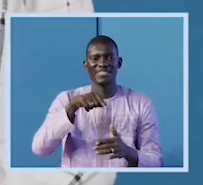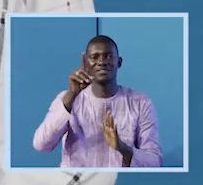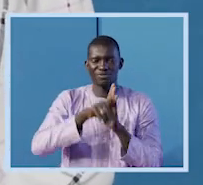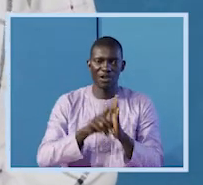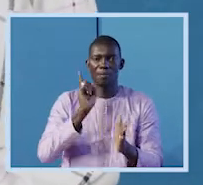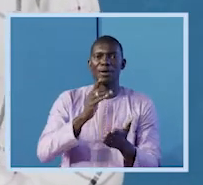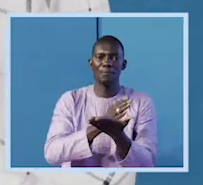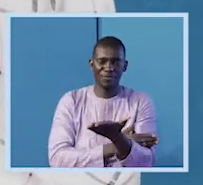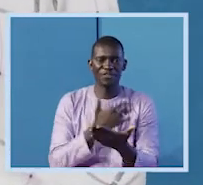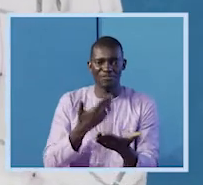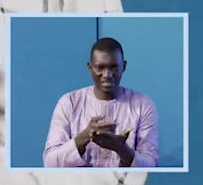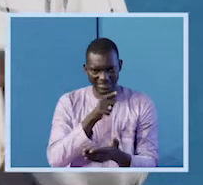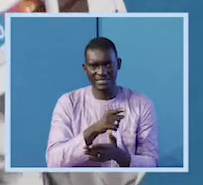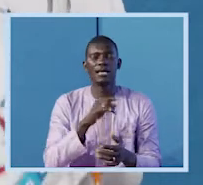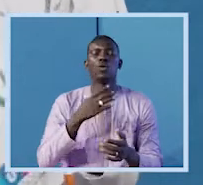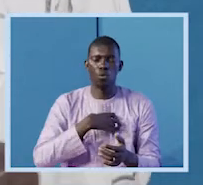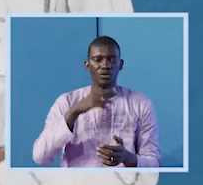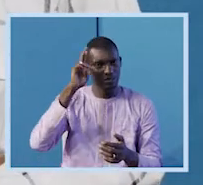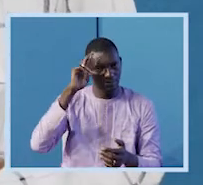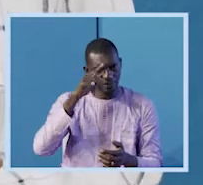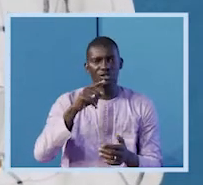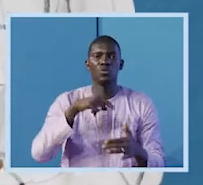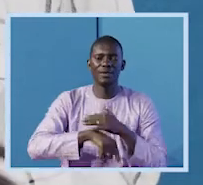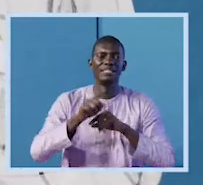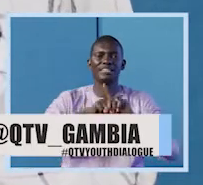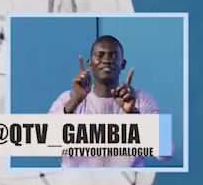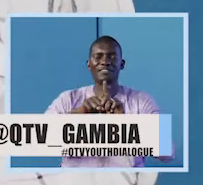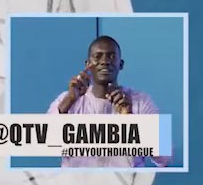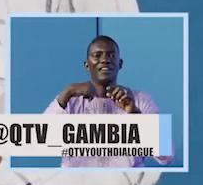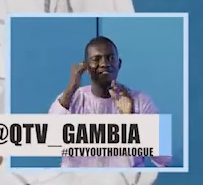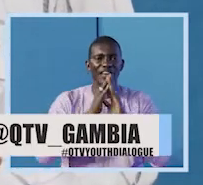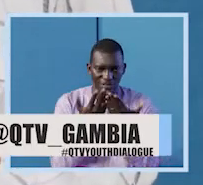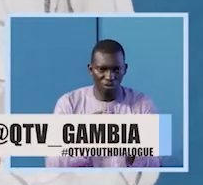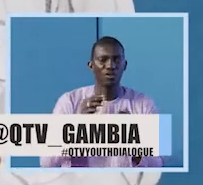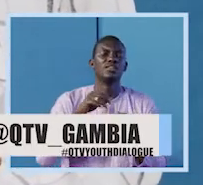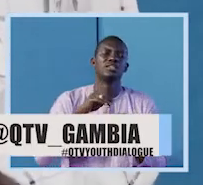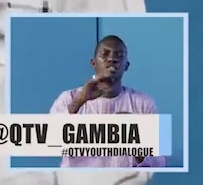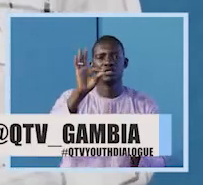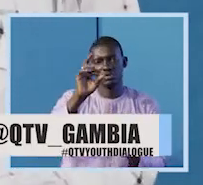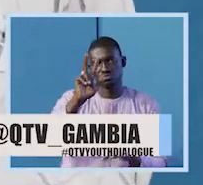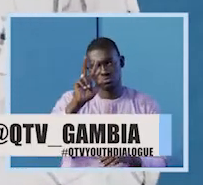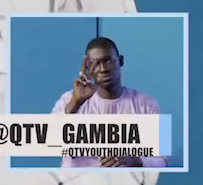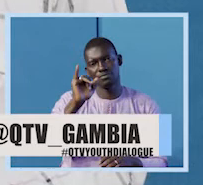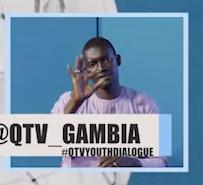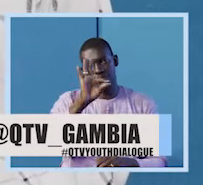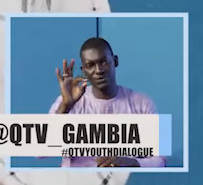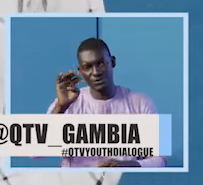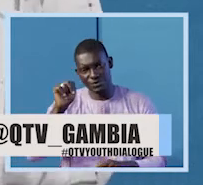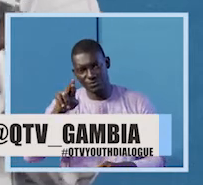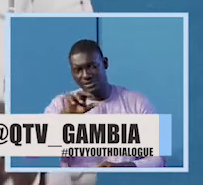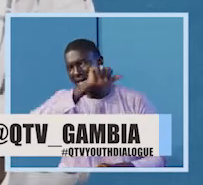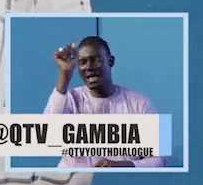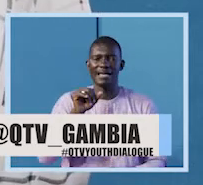take a leave, just to remind you that we are on our different social media platforms. We're on Facebook, Twitter, Instagram, and YouTube. Go and subscribe on our YouTube